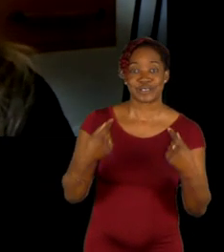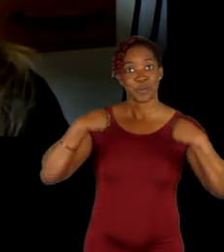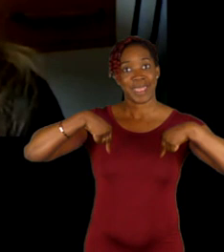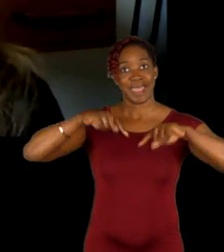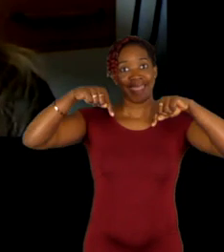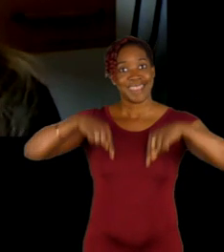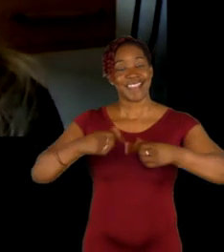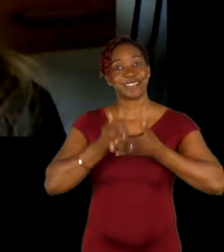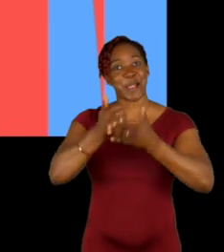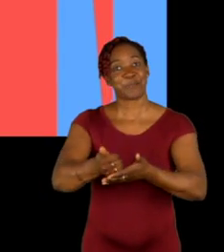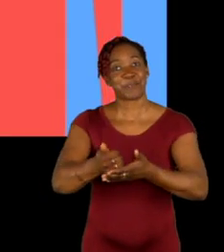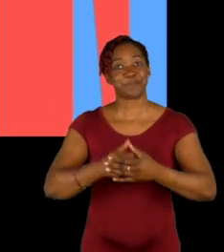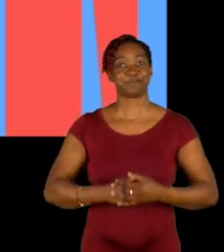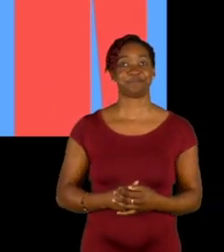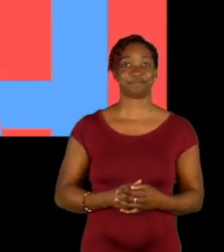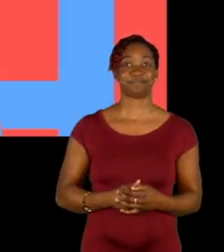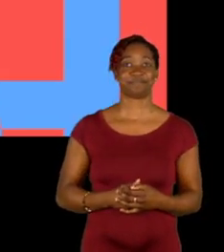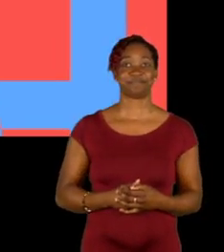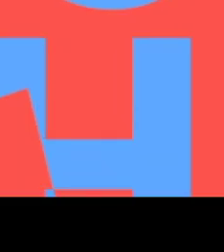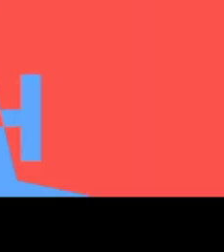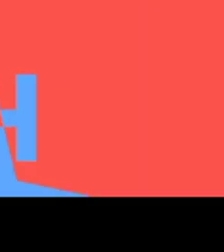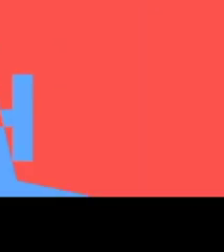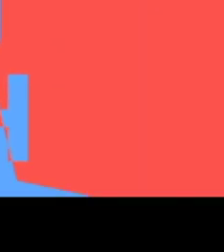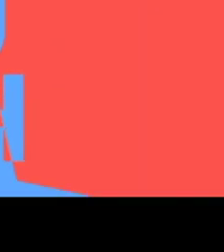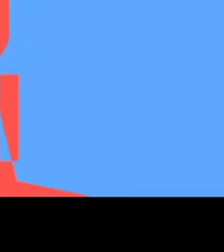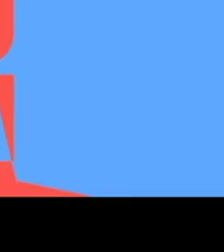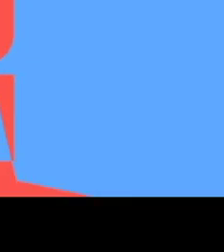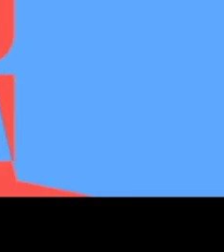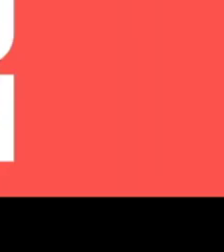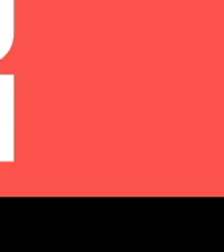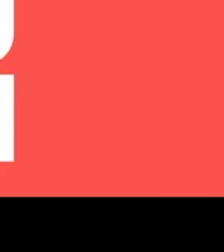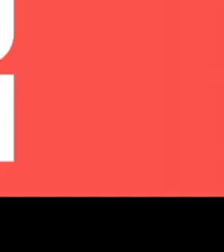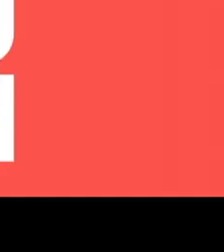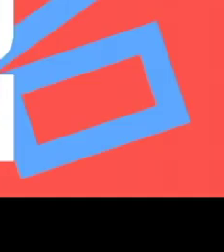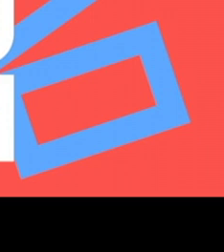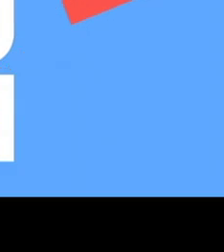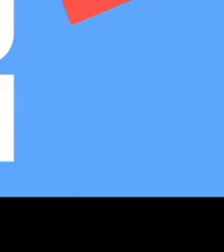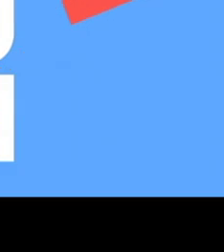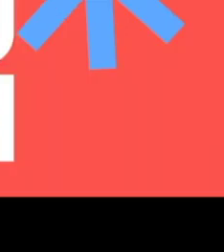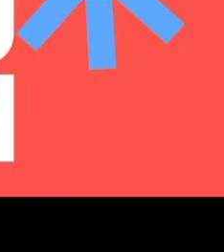you as content creators.